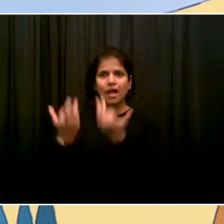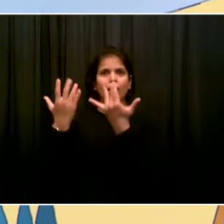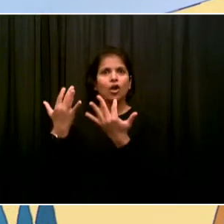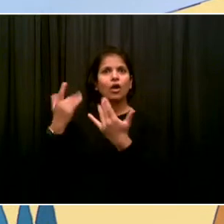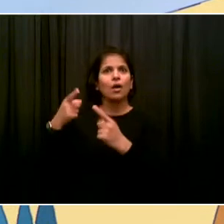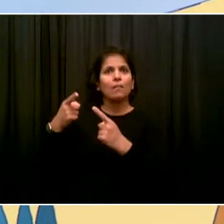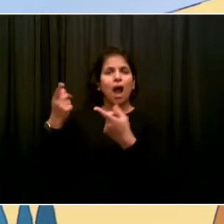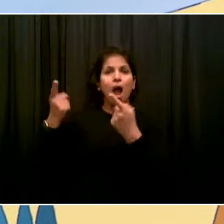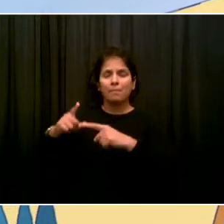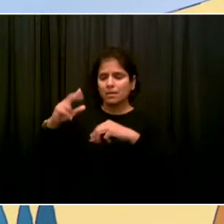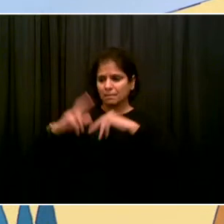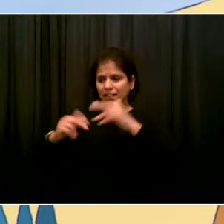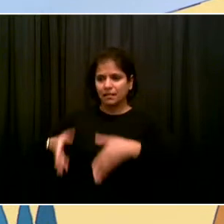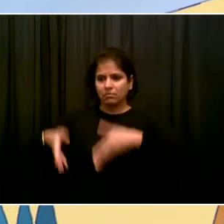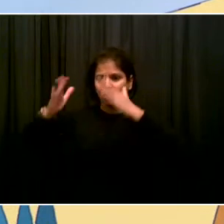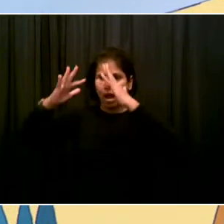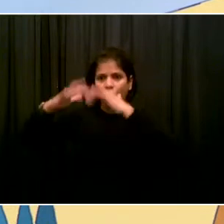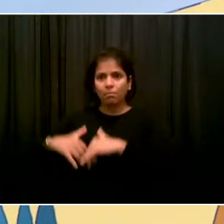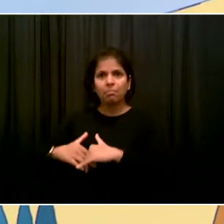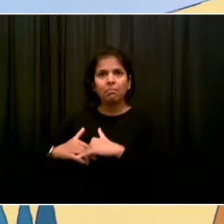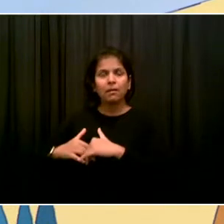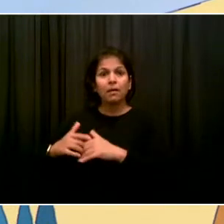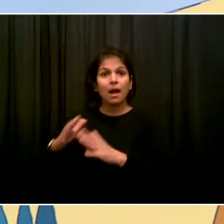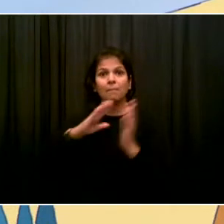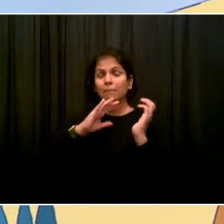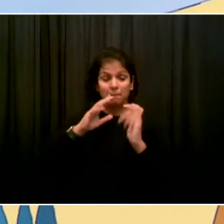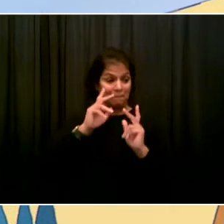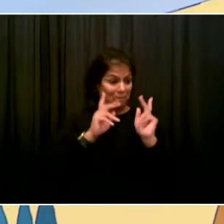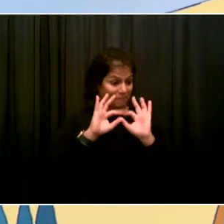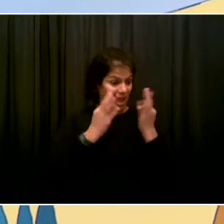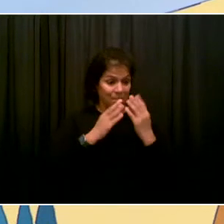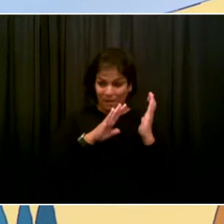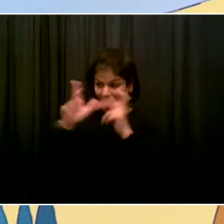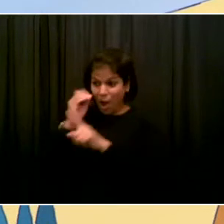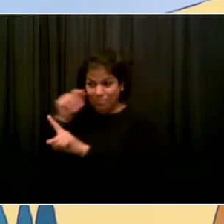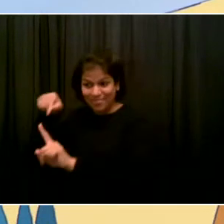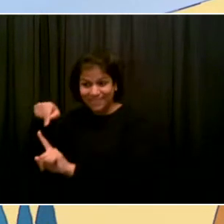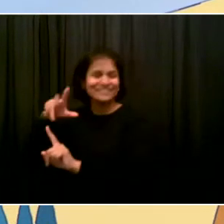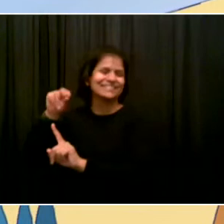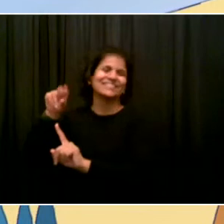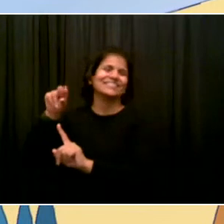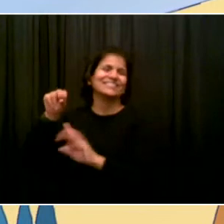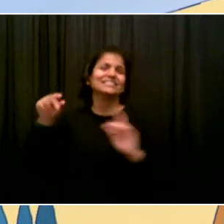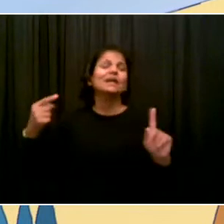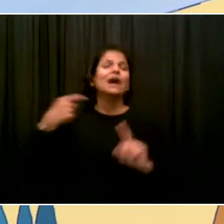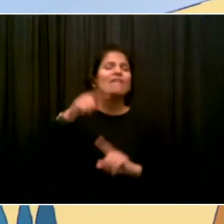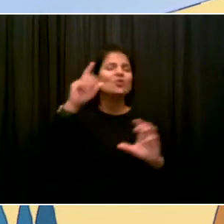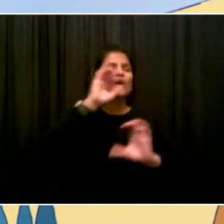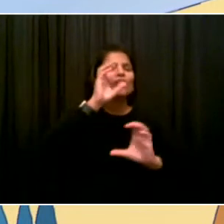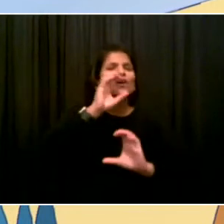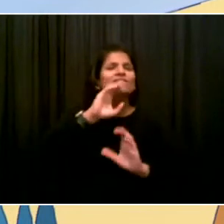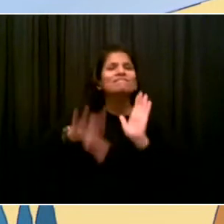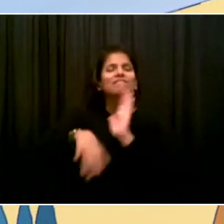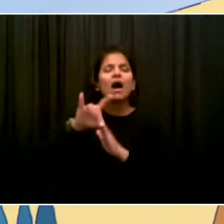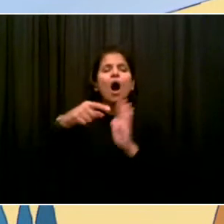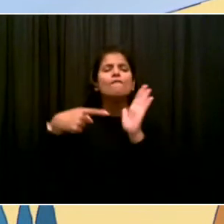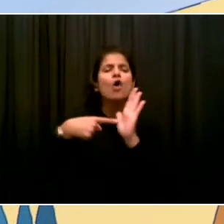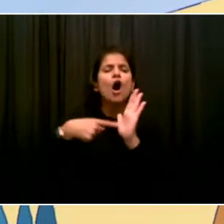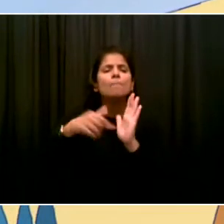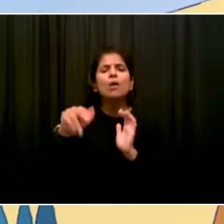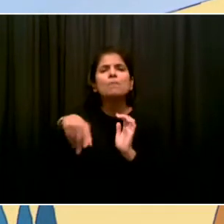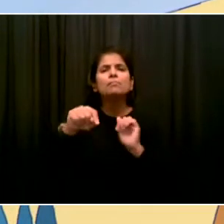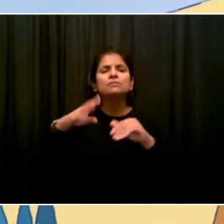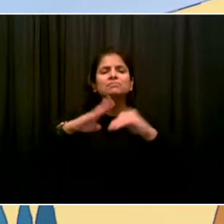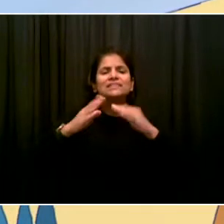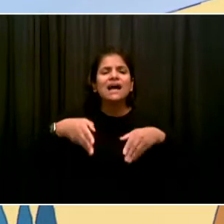In that case, we moved to get people affordable housing as close to their home neighborhood as possible. But the truth is there are limits on where affordable housing